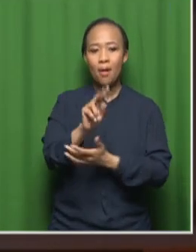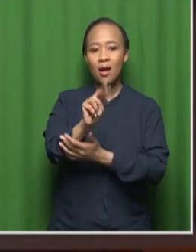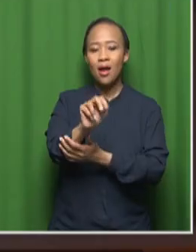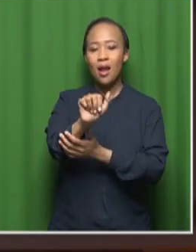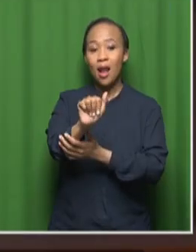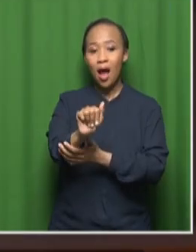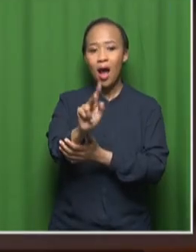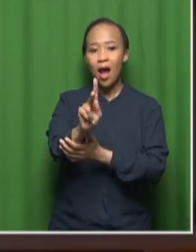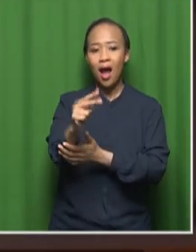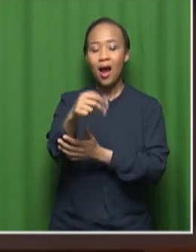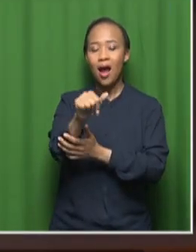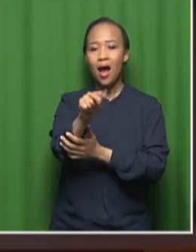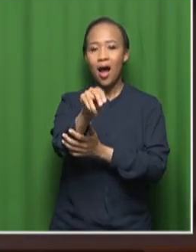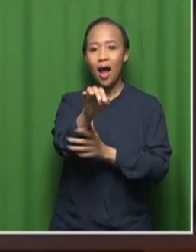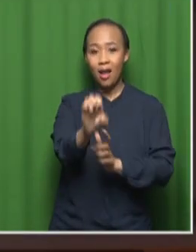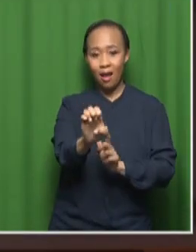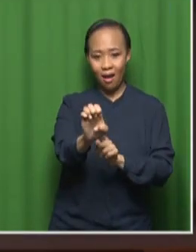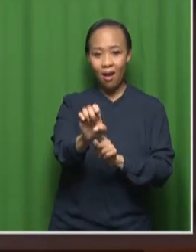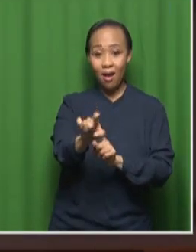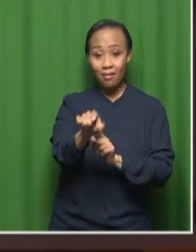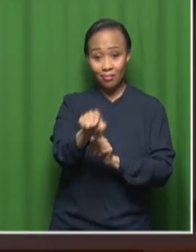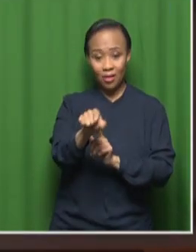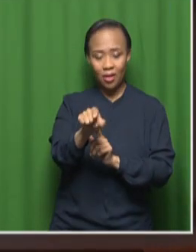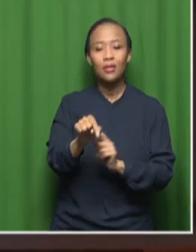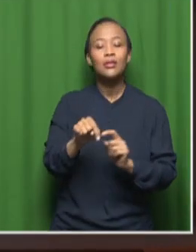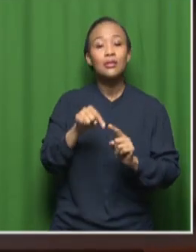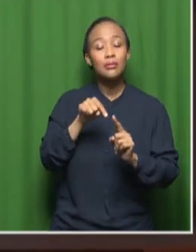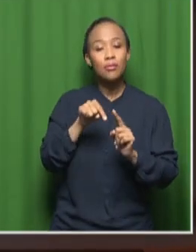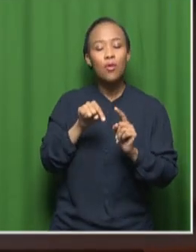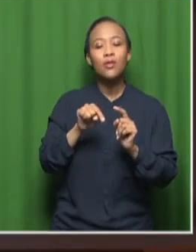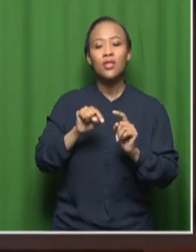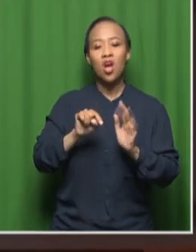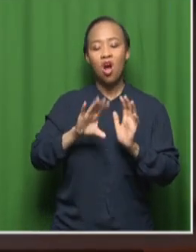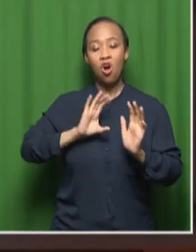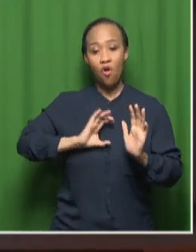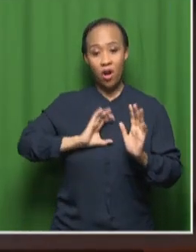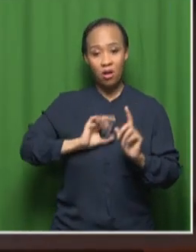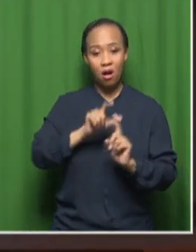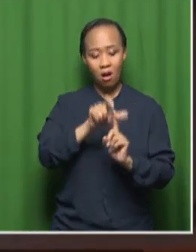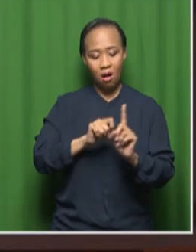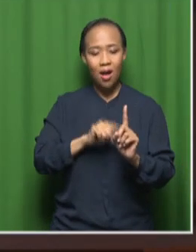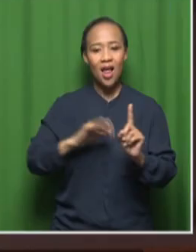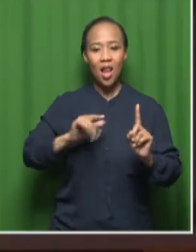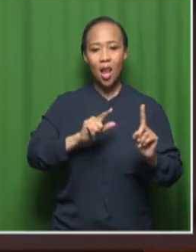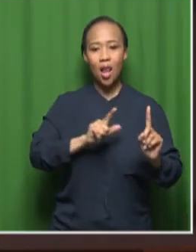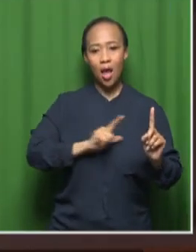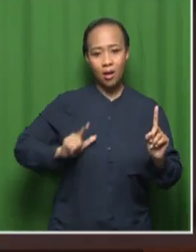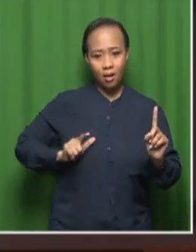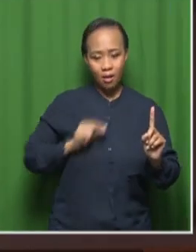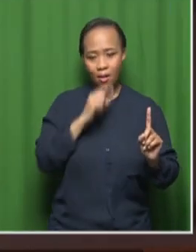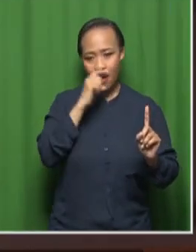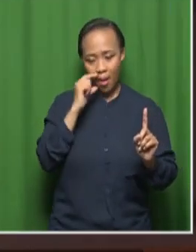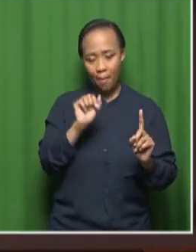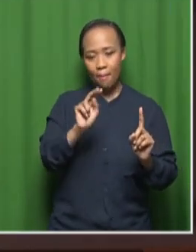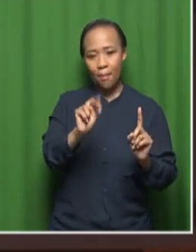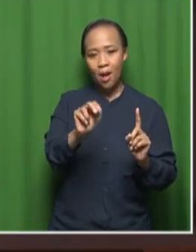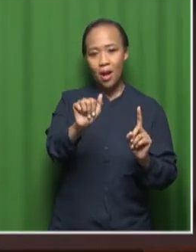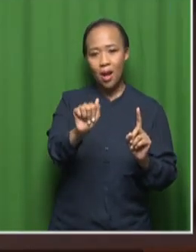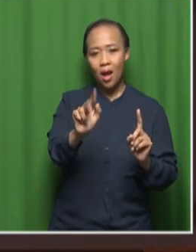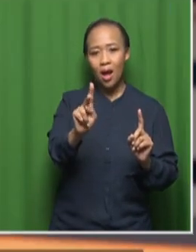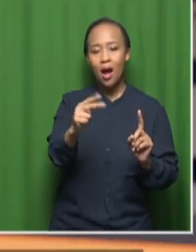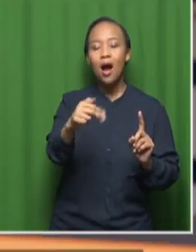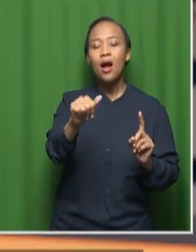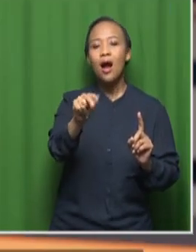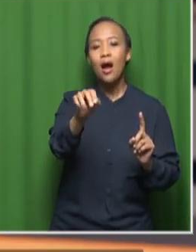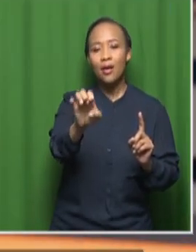character of the book, and it's a female character of which the book evolves around her. Yeah. The lady called Nakhane. And okay. That's it.